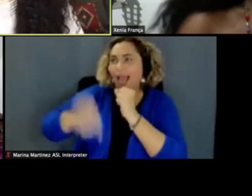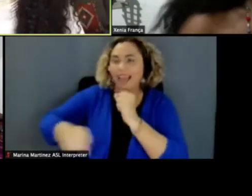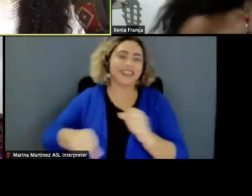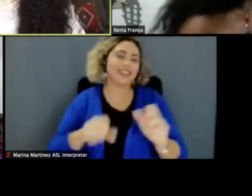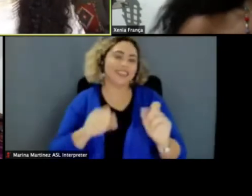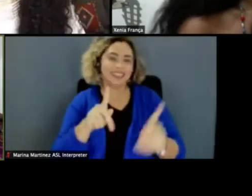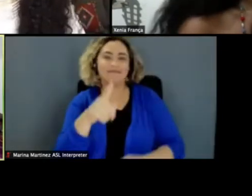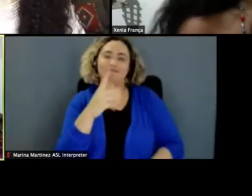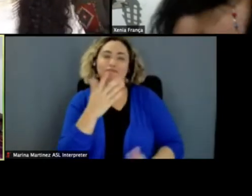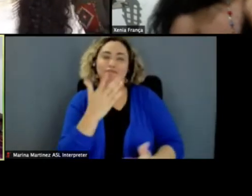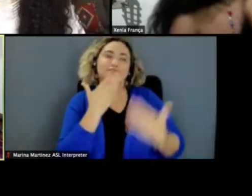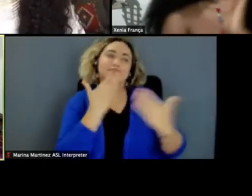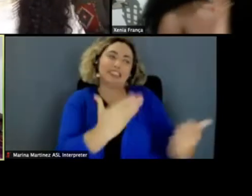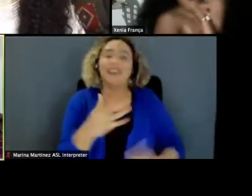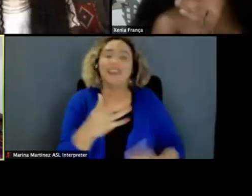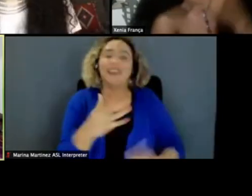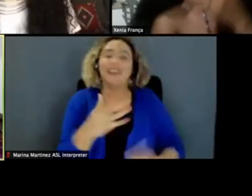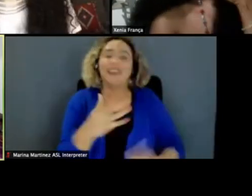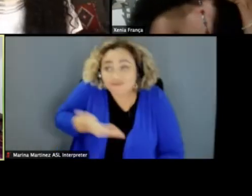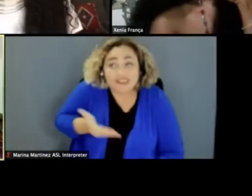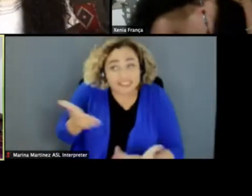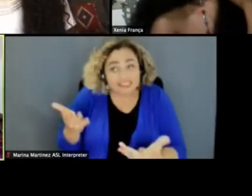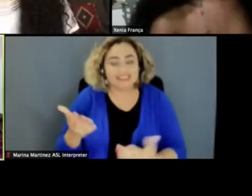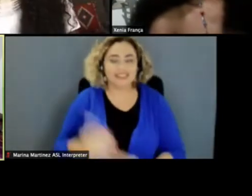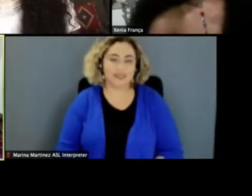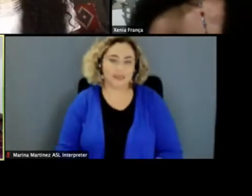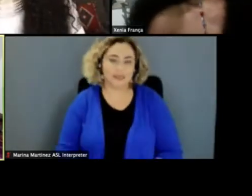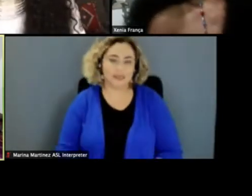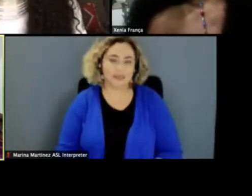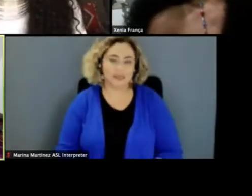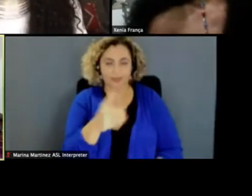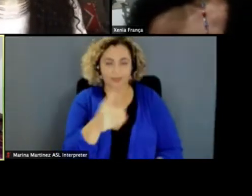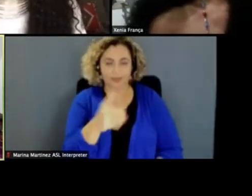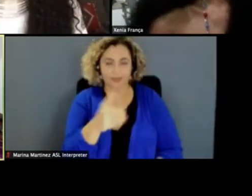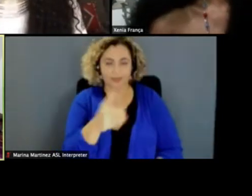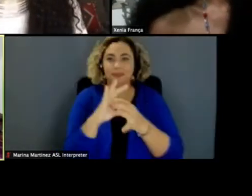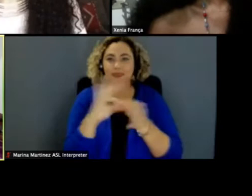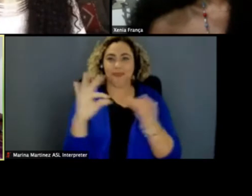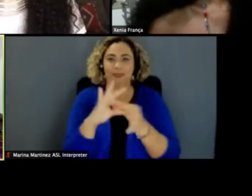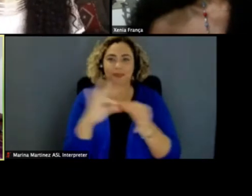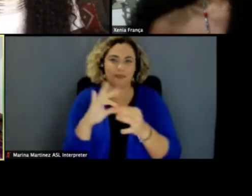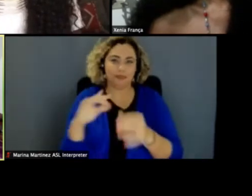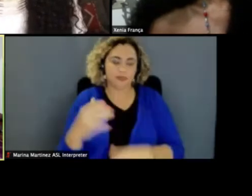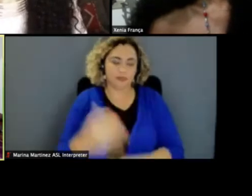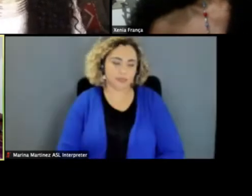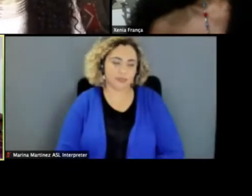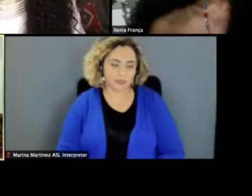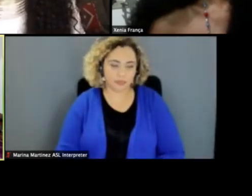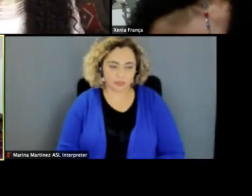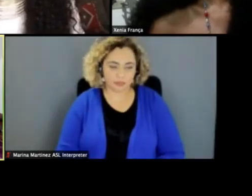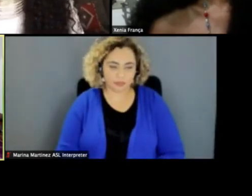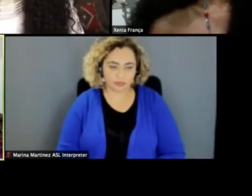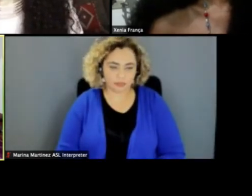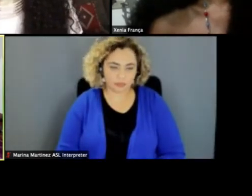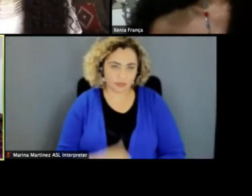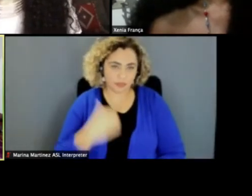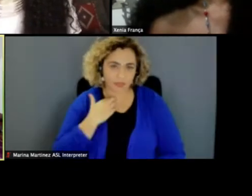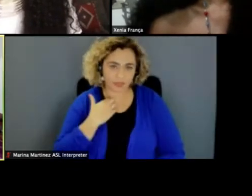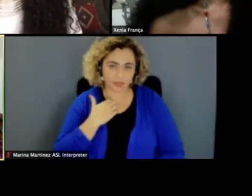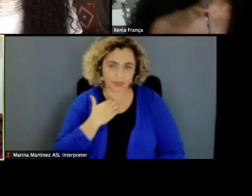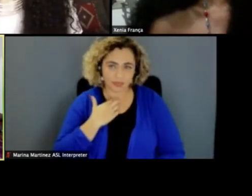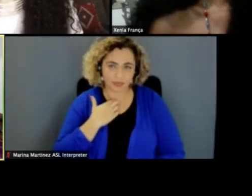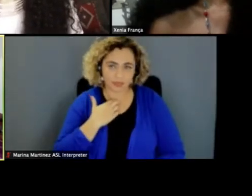Her work is one of a work of